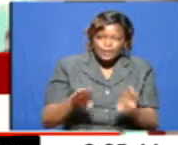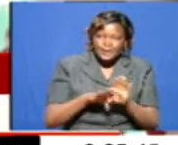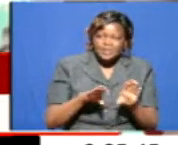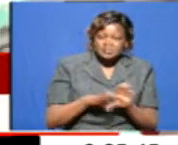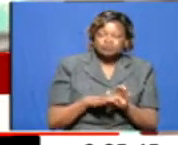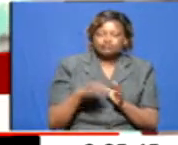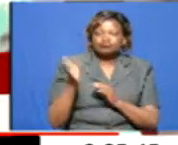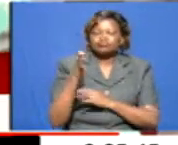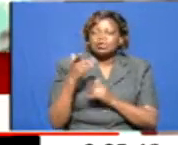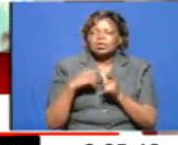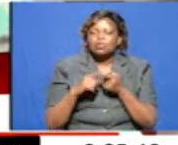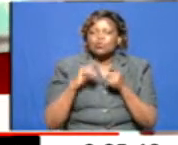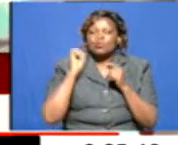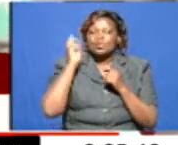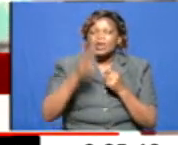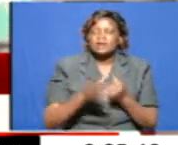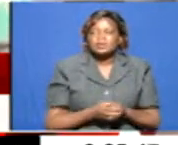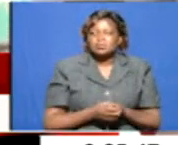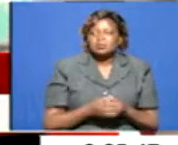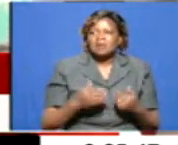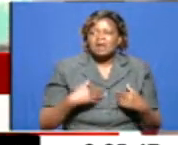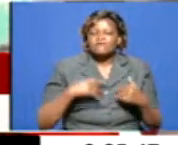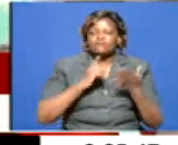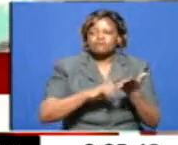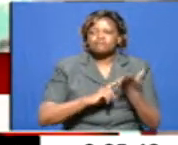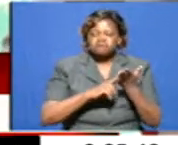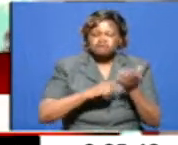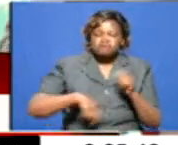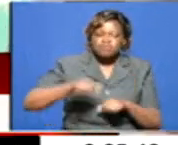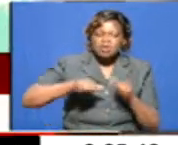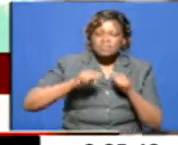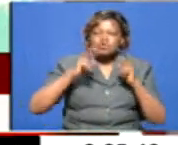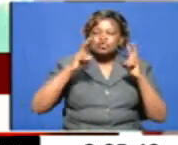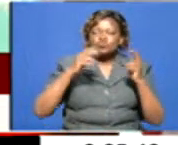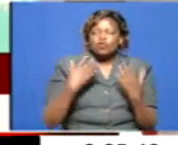corps. We are going to have discussions around this issue